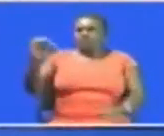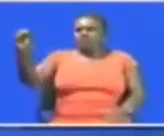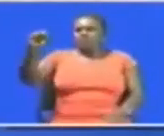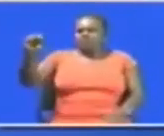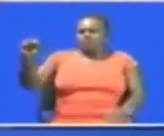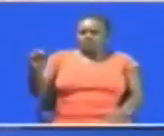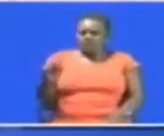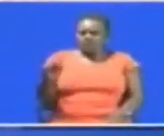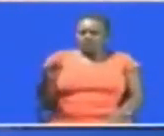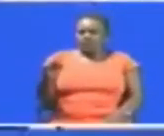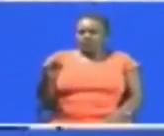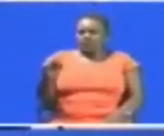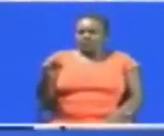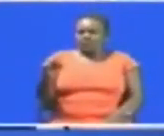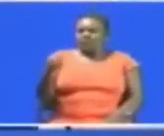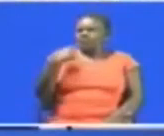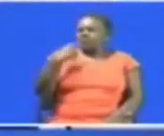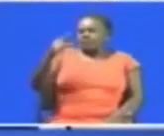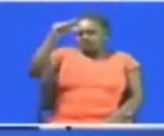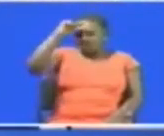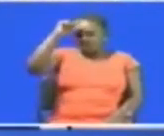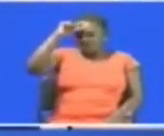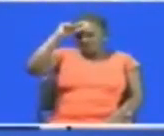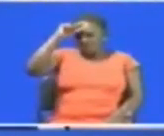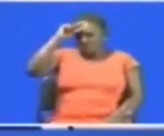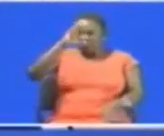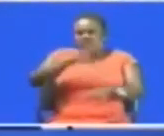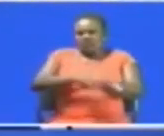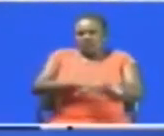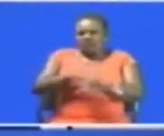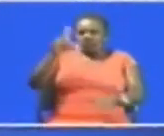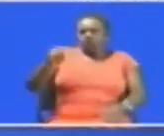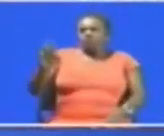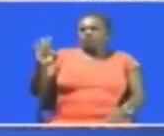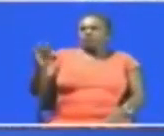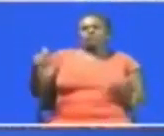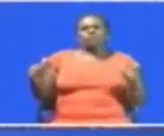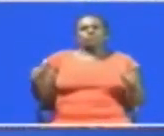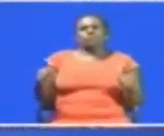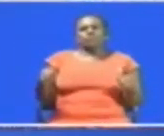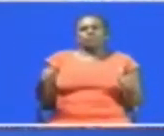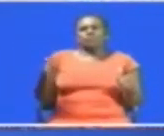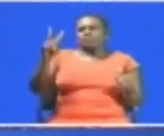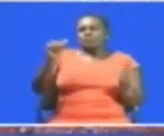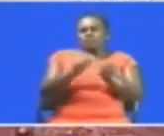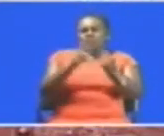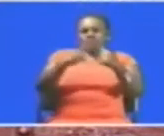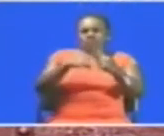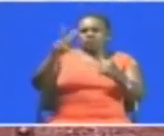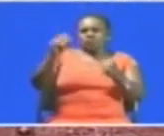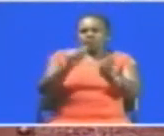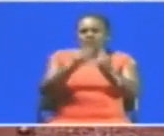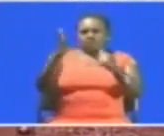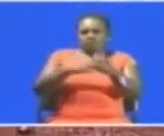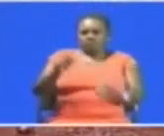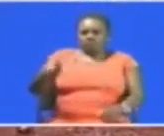Agriculture Cabinet Secretary Mwangi Kiunjuri said the government is yet to procure subsidized fertilizer for 2018-2019